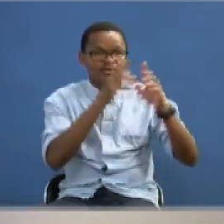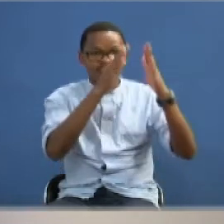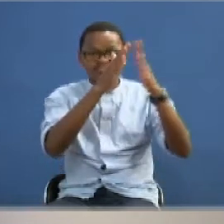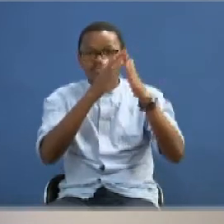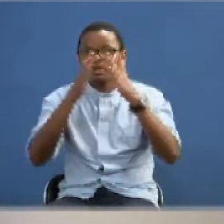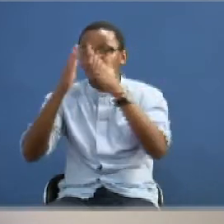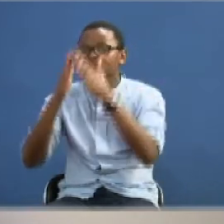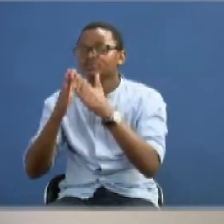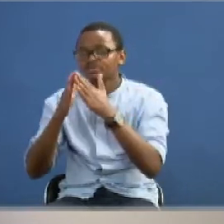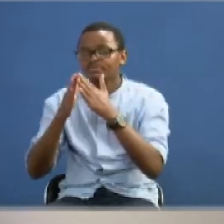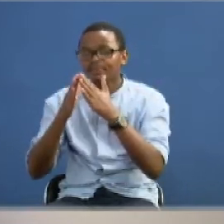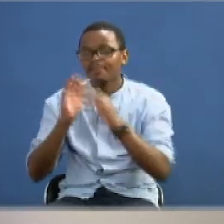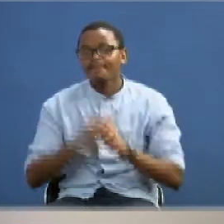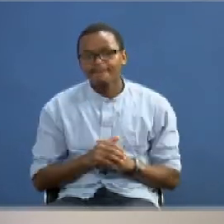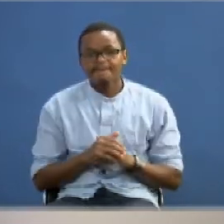to household